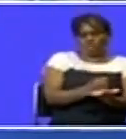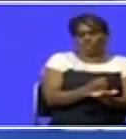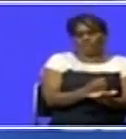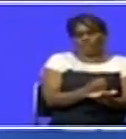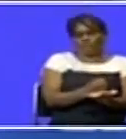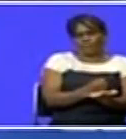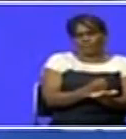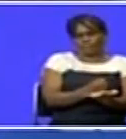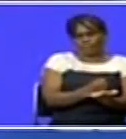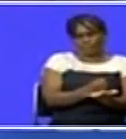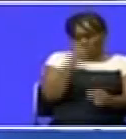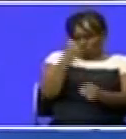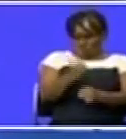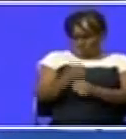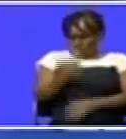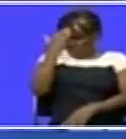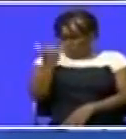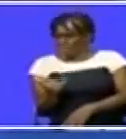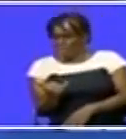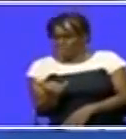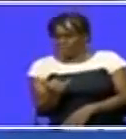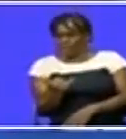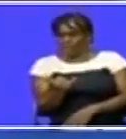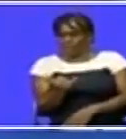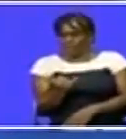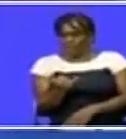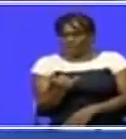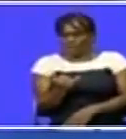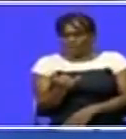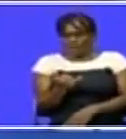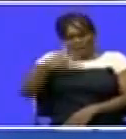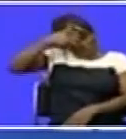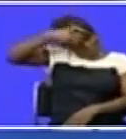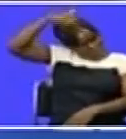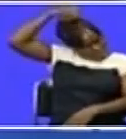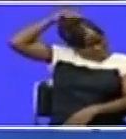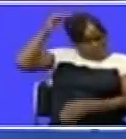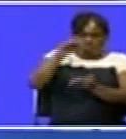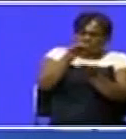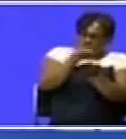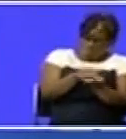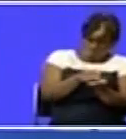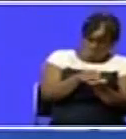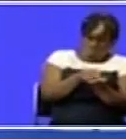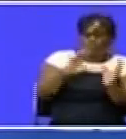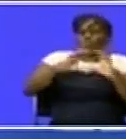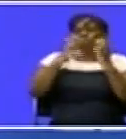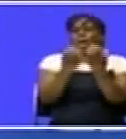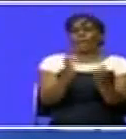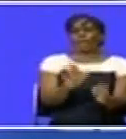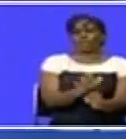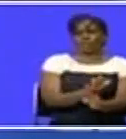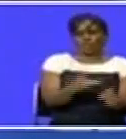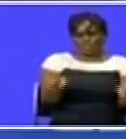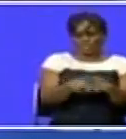territory. Why we are doing this is carnivores, population have gone down significantly, globally,